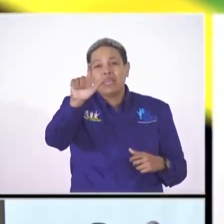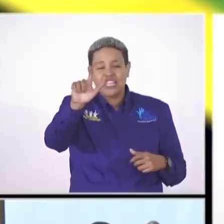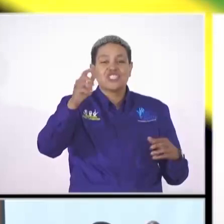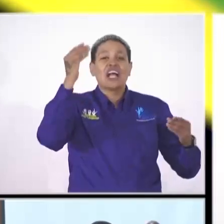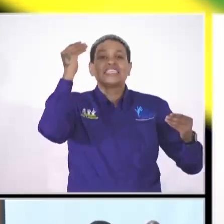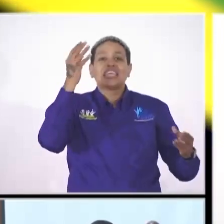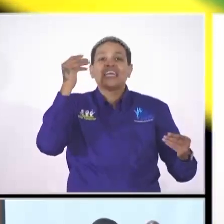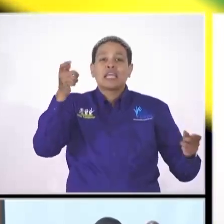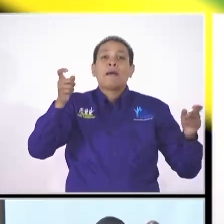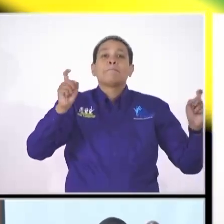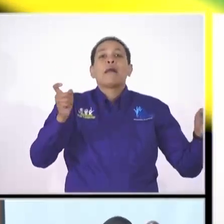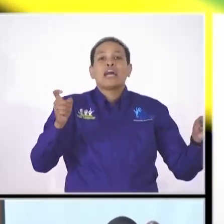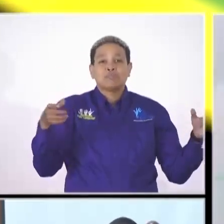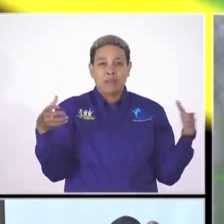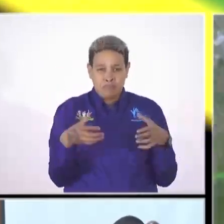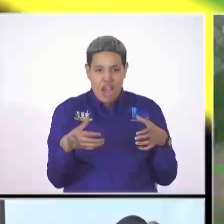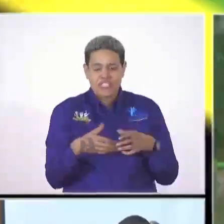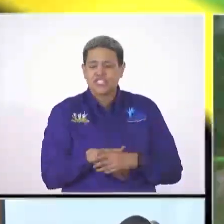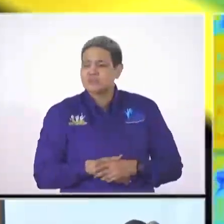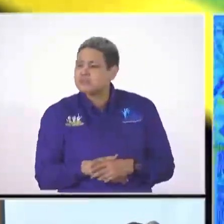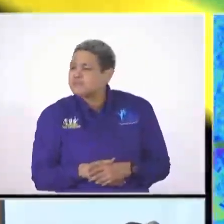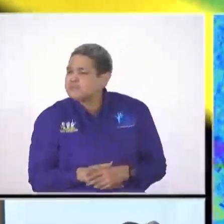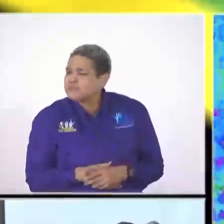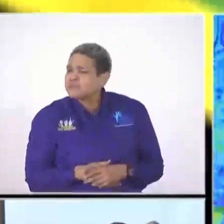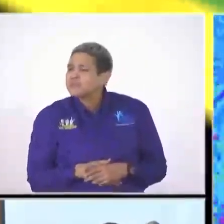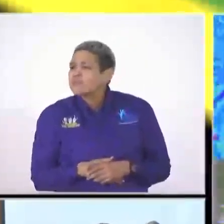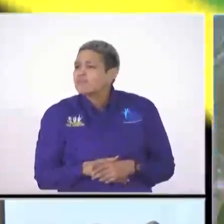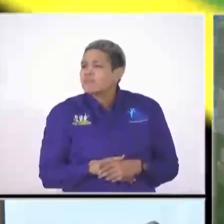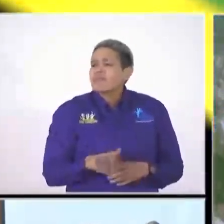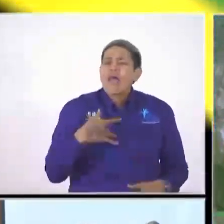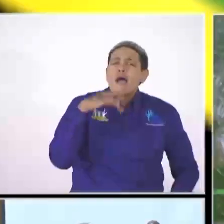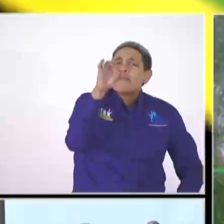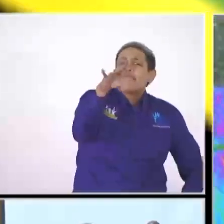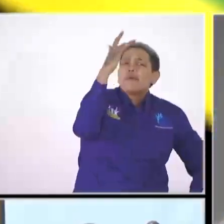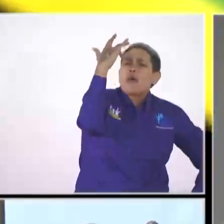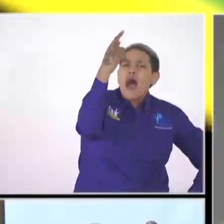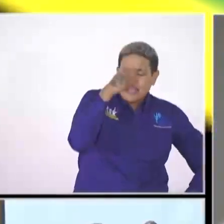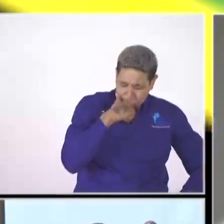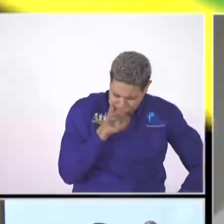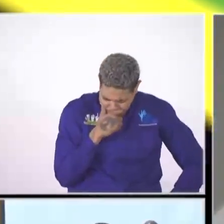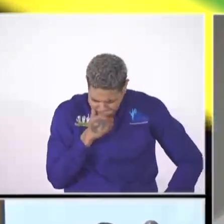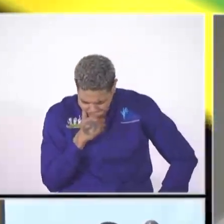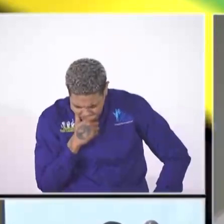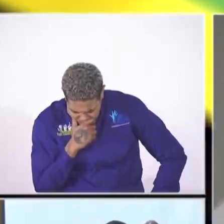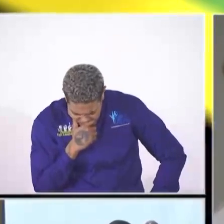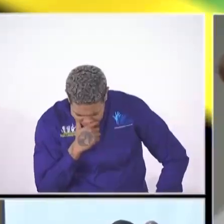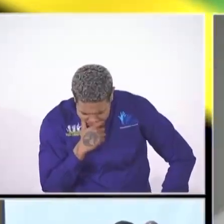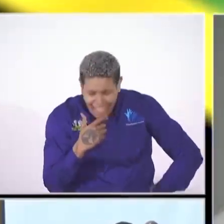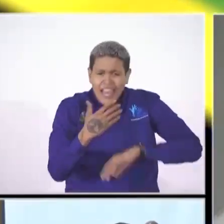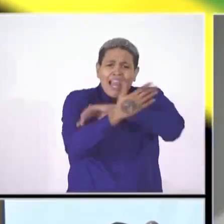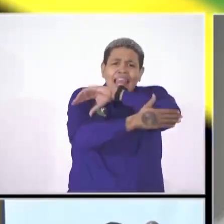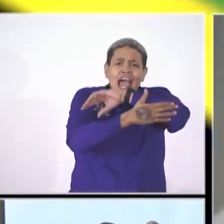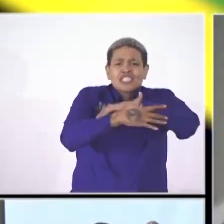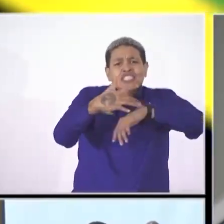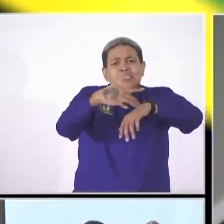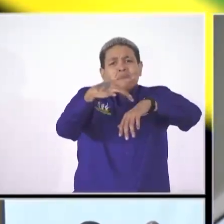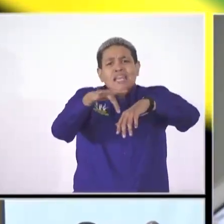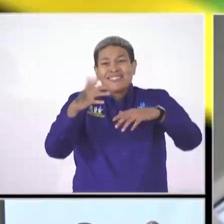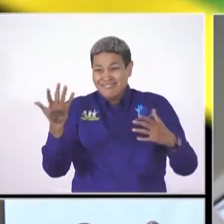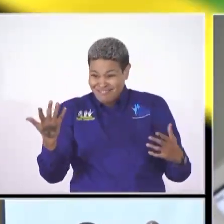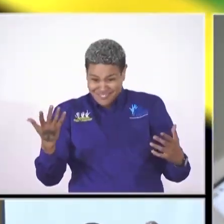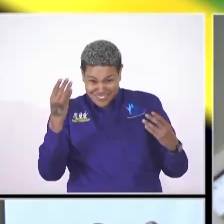Management branch. And I'm highlighting it for a reason. The National Spatial Data Management